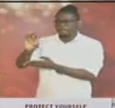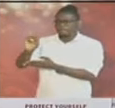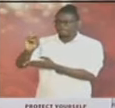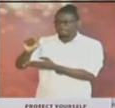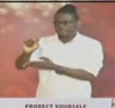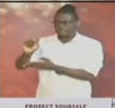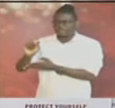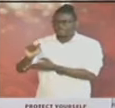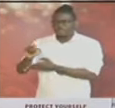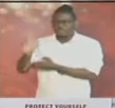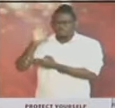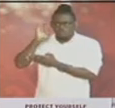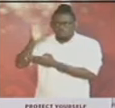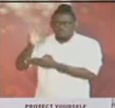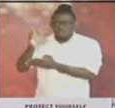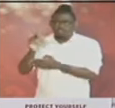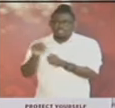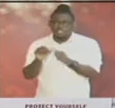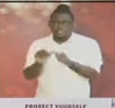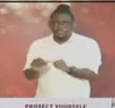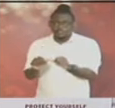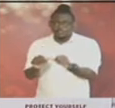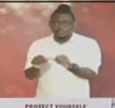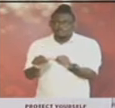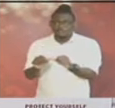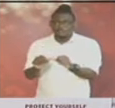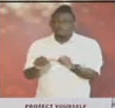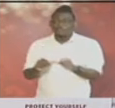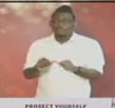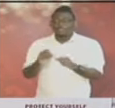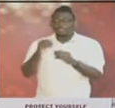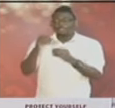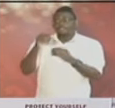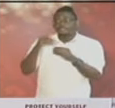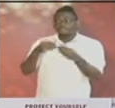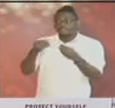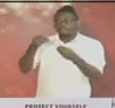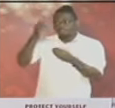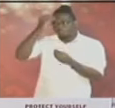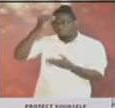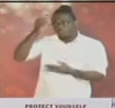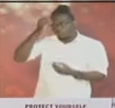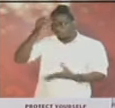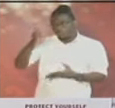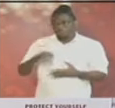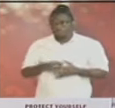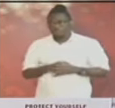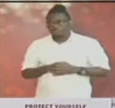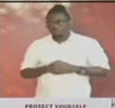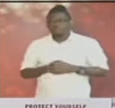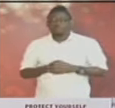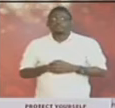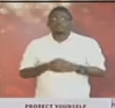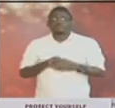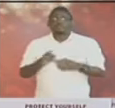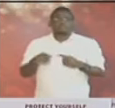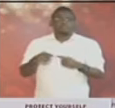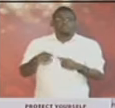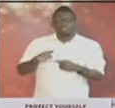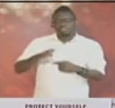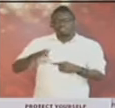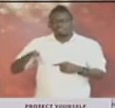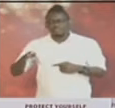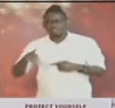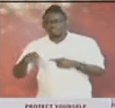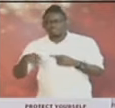in the series of presentations that we've had from county medical officers of health who give their perspective on the COVID-19 response